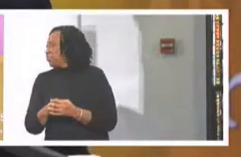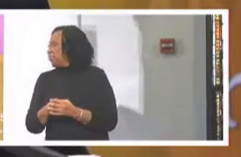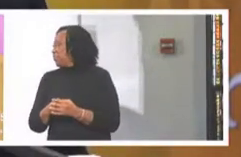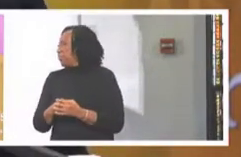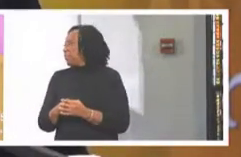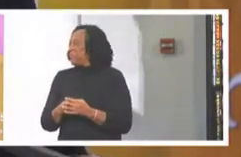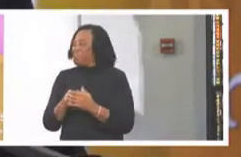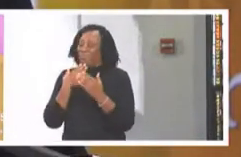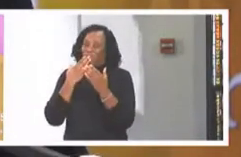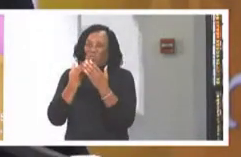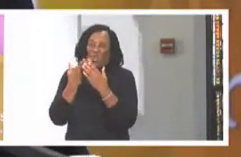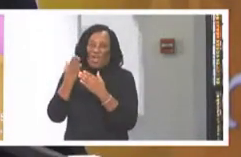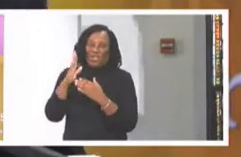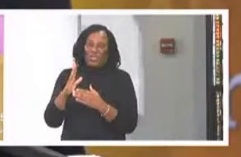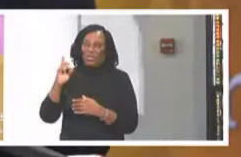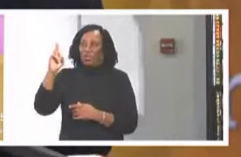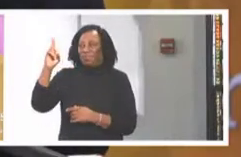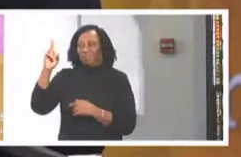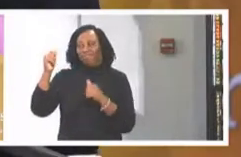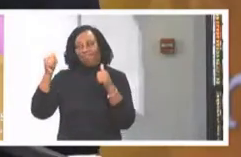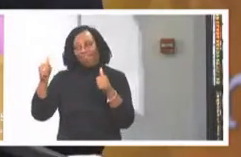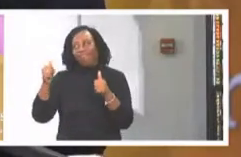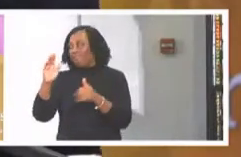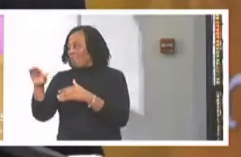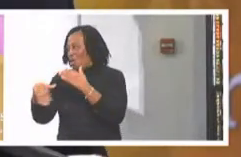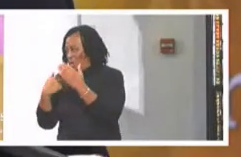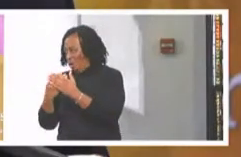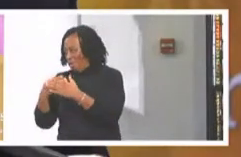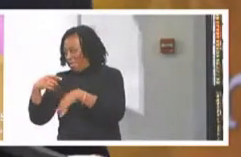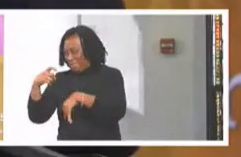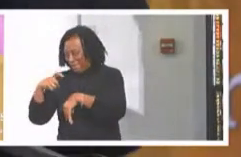God is good. God is good.